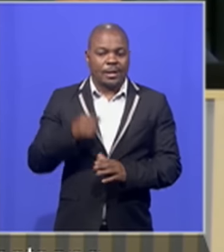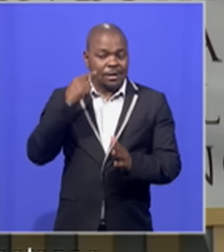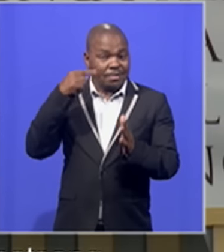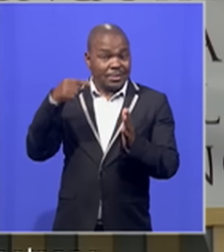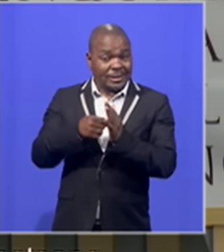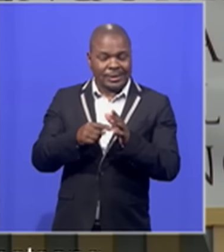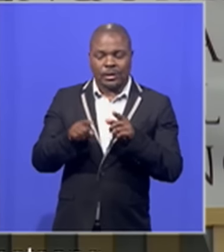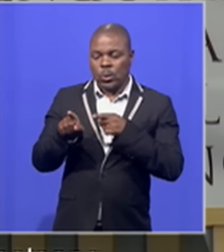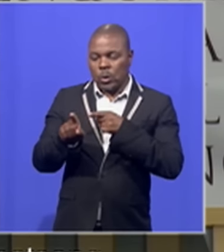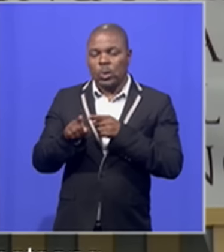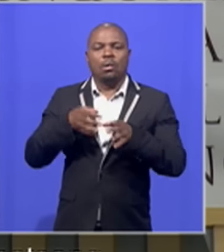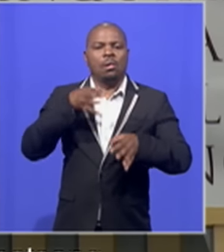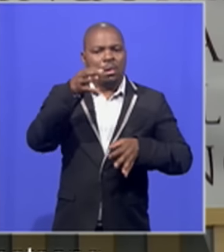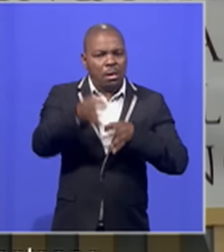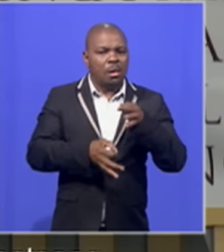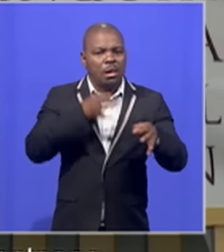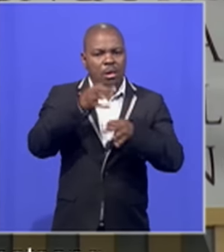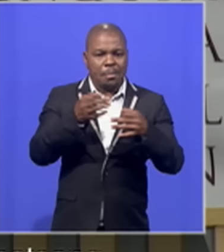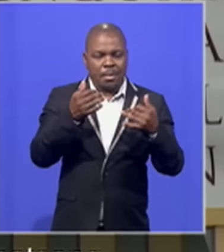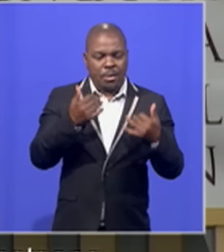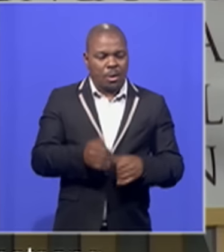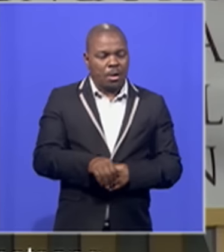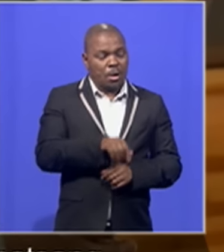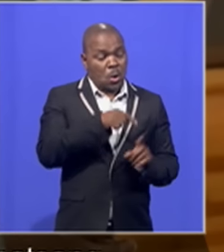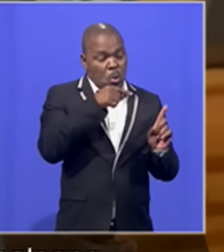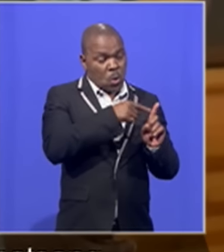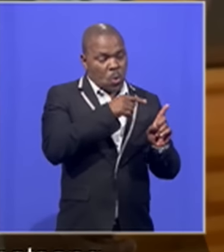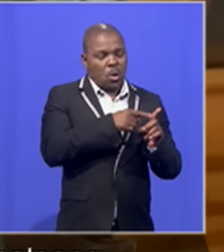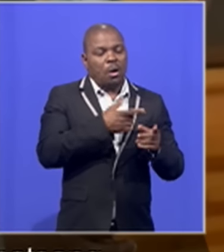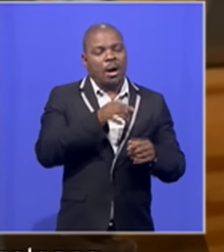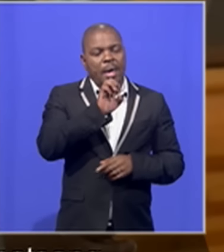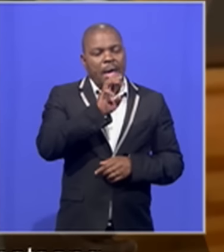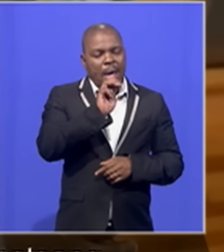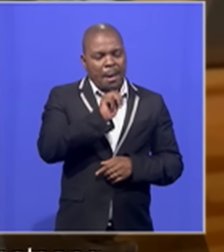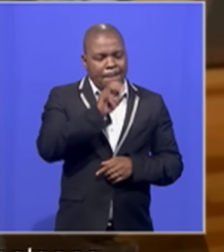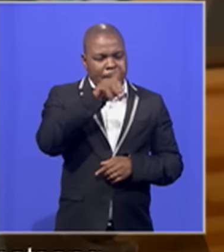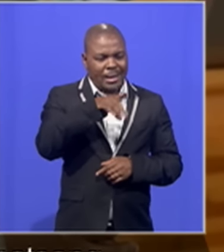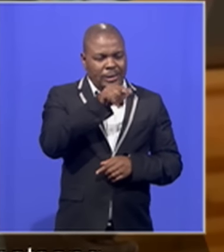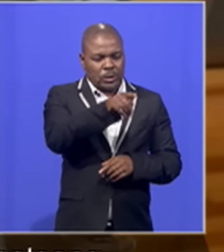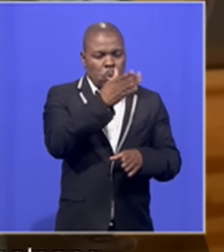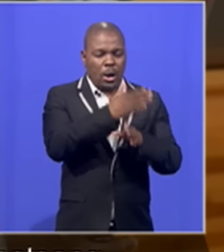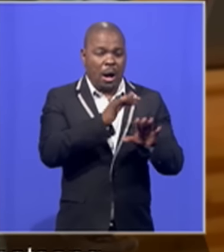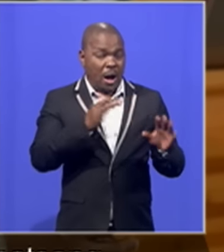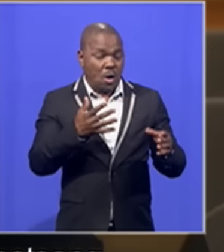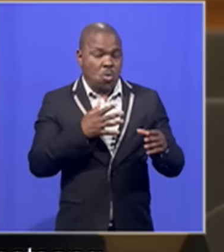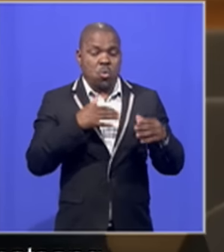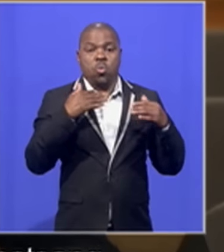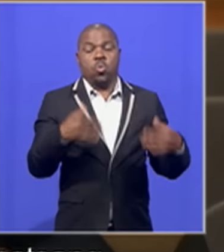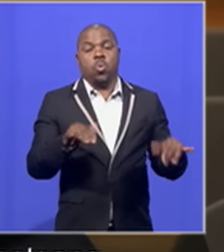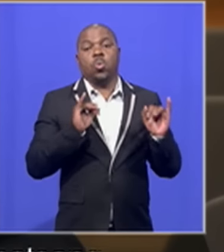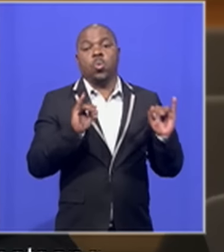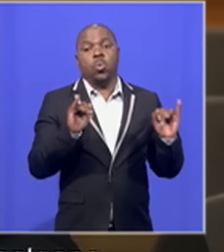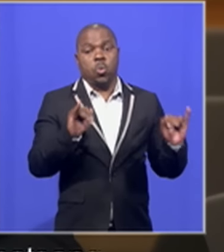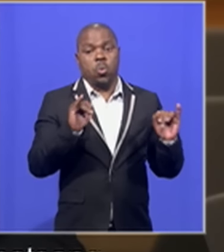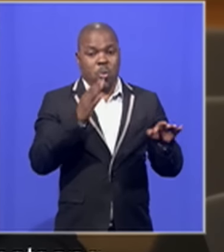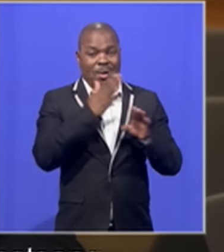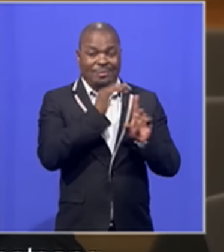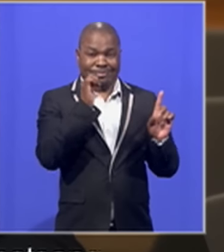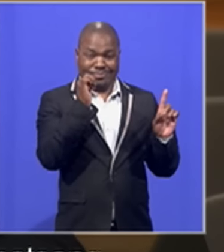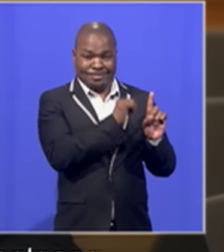Ncinza o ne a tswelela go bua ka puso ya ga Mkhwanazi kwa EMPD e wa e tlhalosang jaaka e akaretsang ditiragalo tse di tshosang kwa lephateng